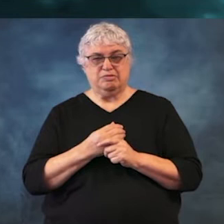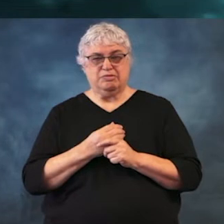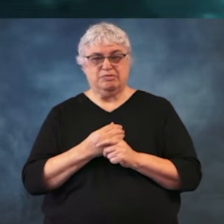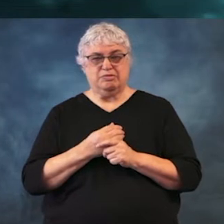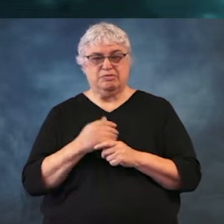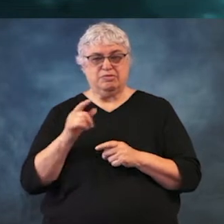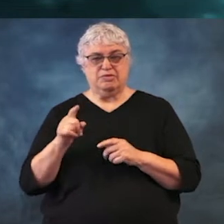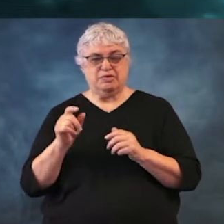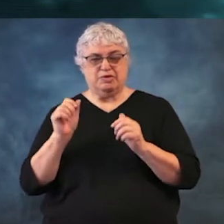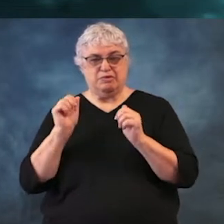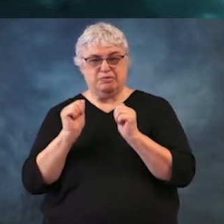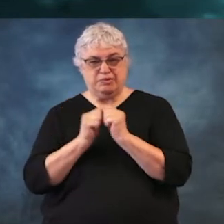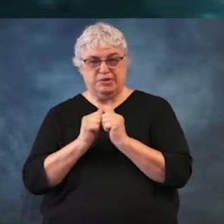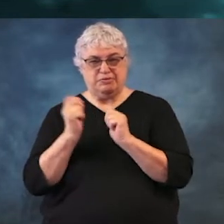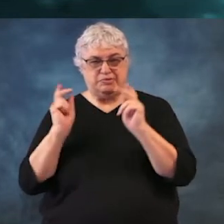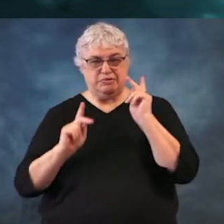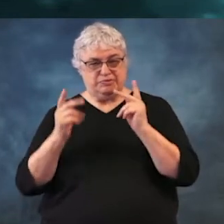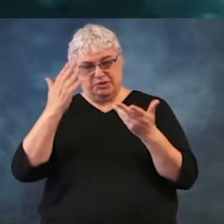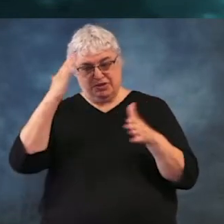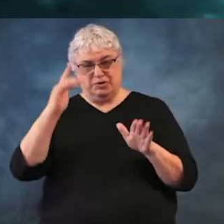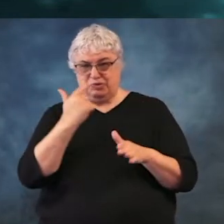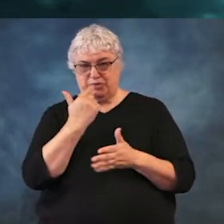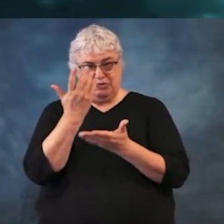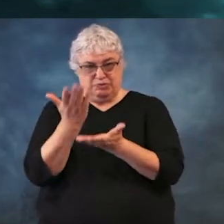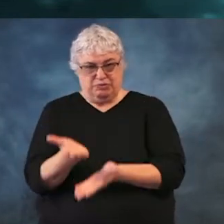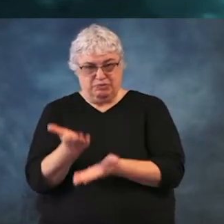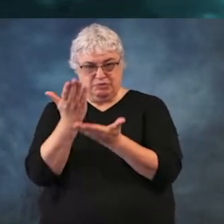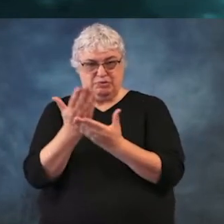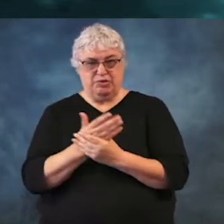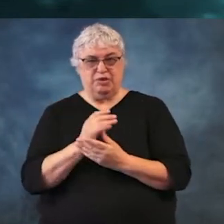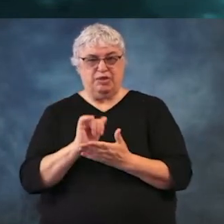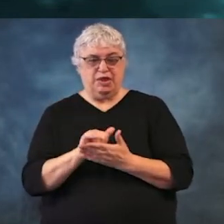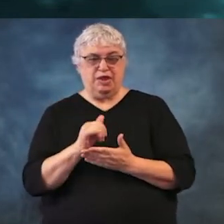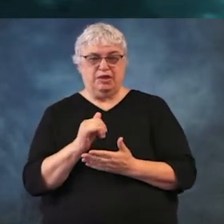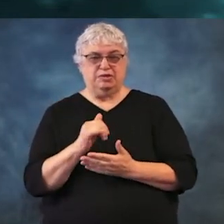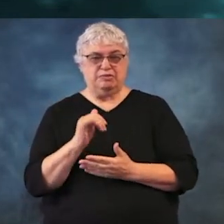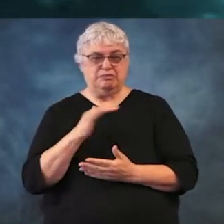they're with somebody that they don't know. But that's